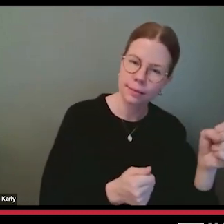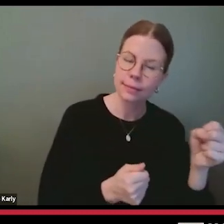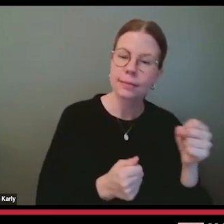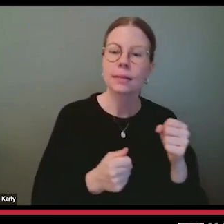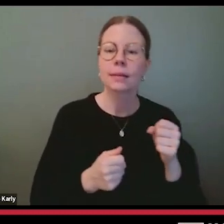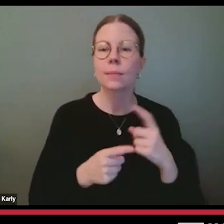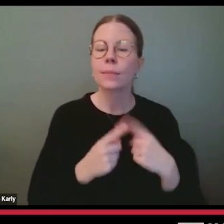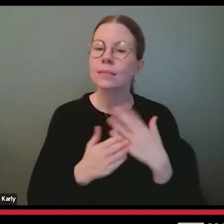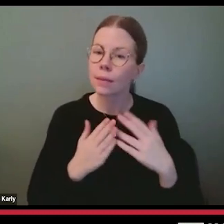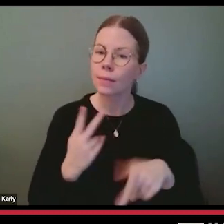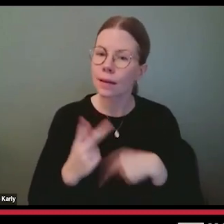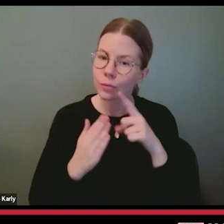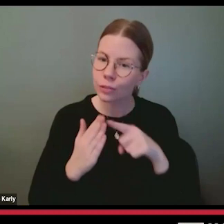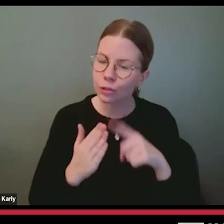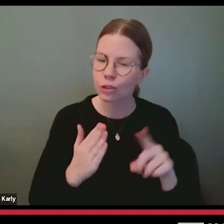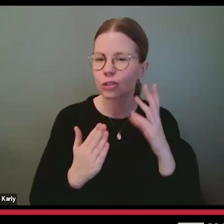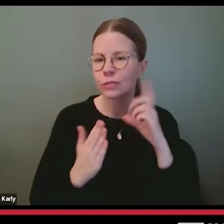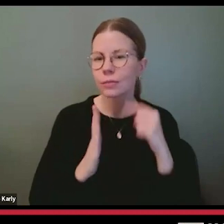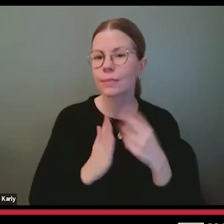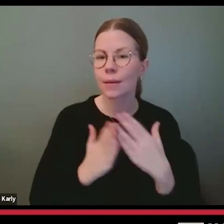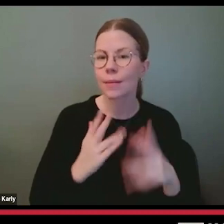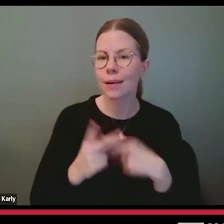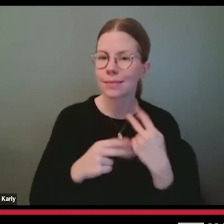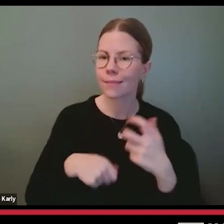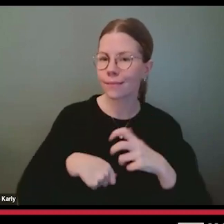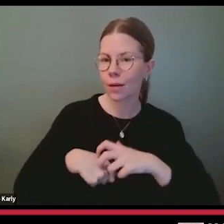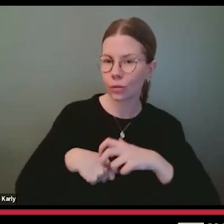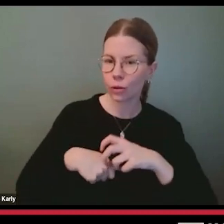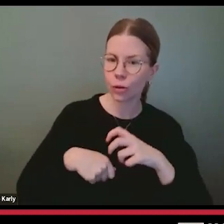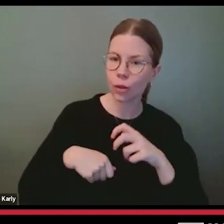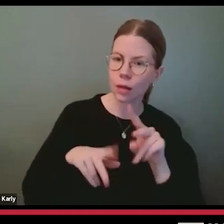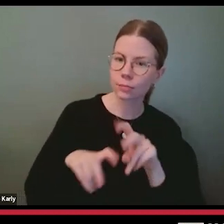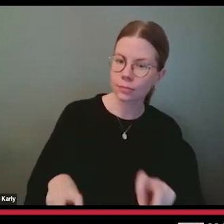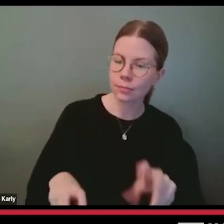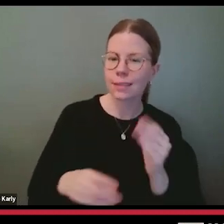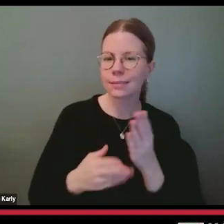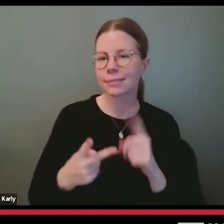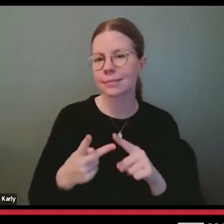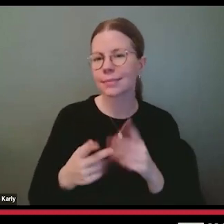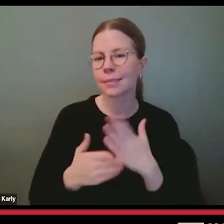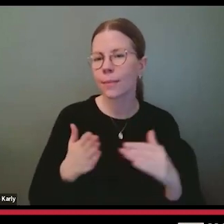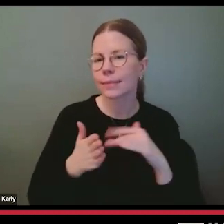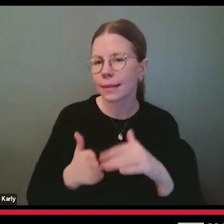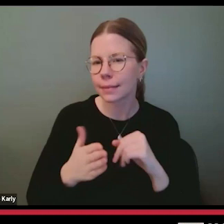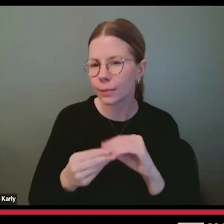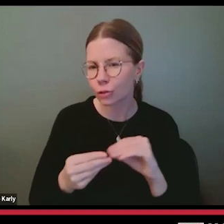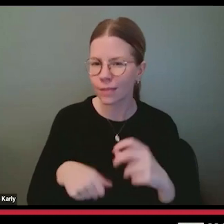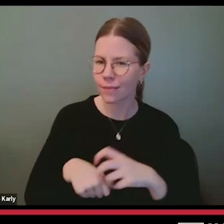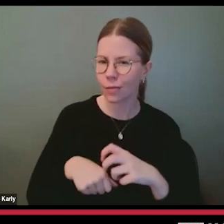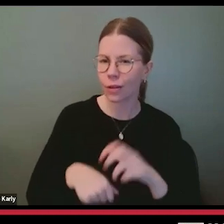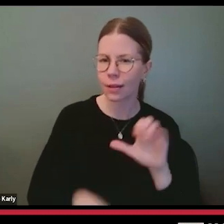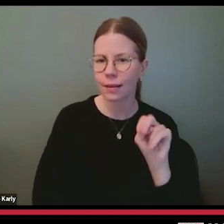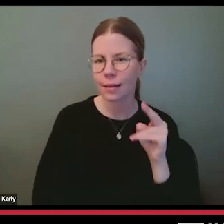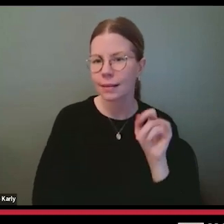viral prospecting and some of the kinds of studies that I talked about with viral enhancement, where the